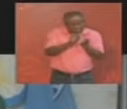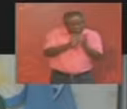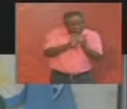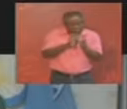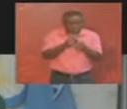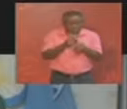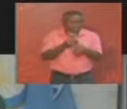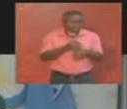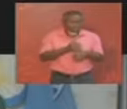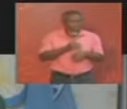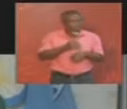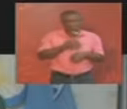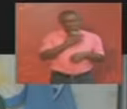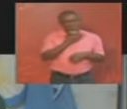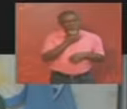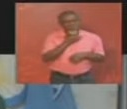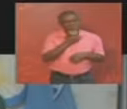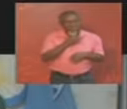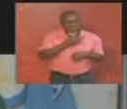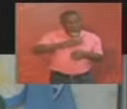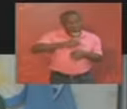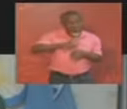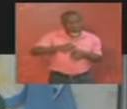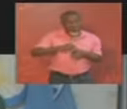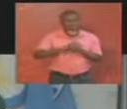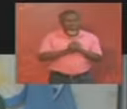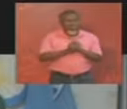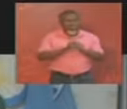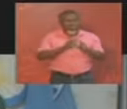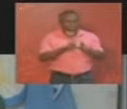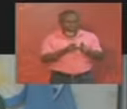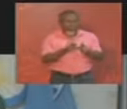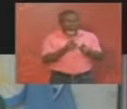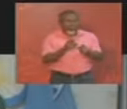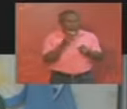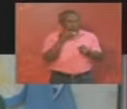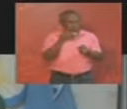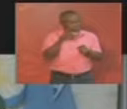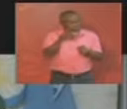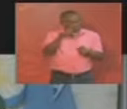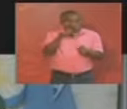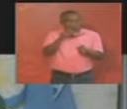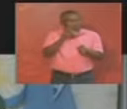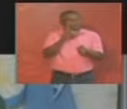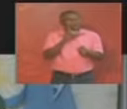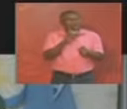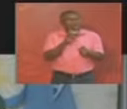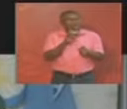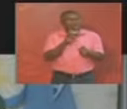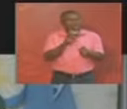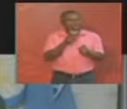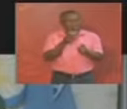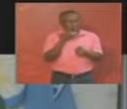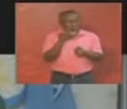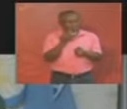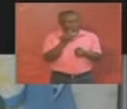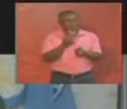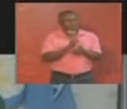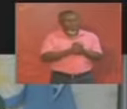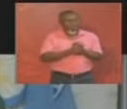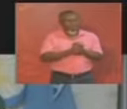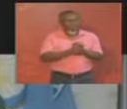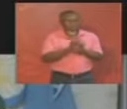persons who we would have detected who had no symptoms, most of them we would have picked them up because they would have been either primary